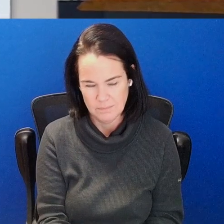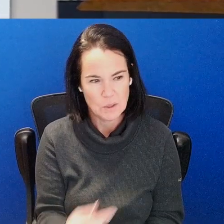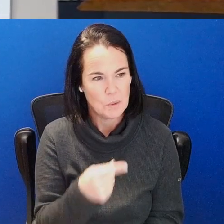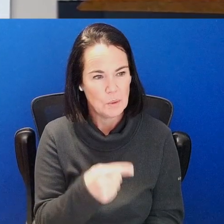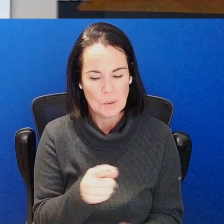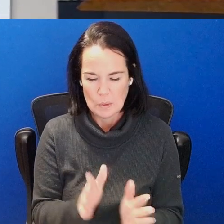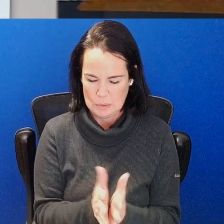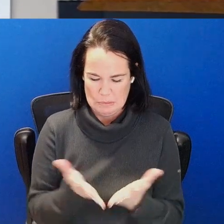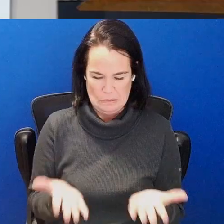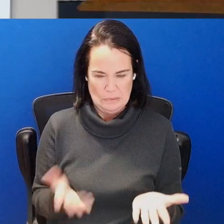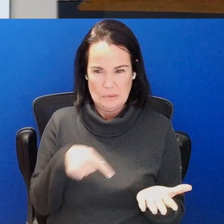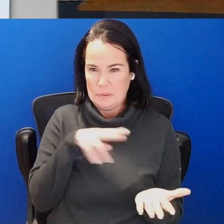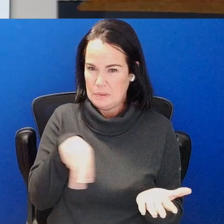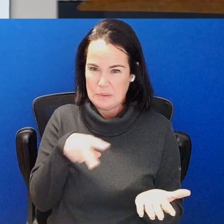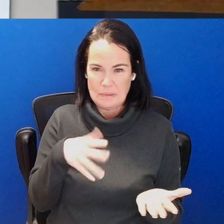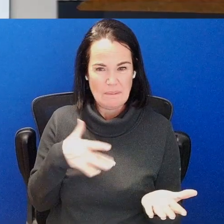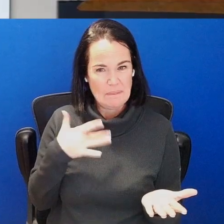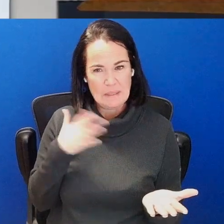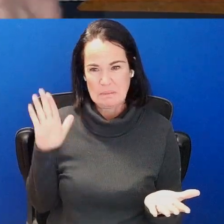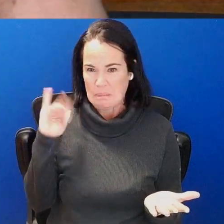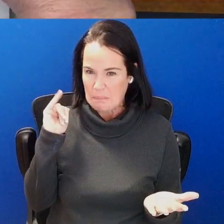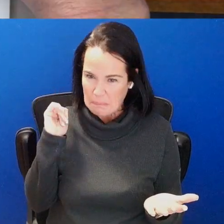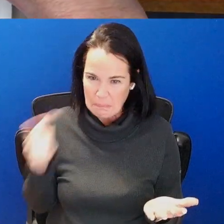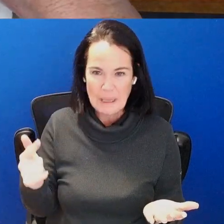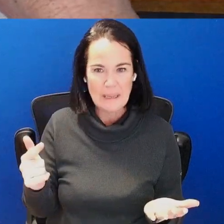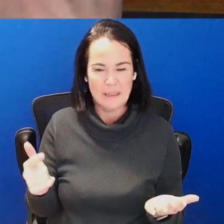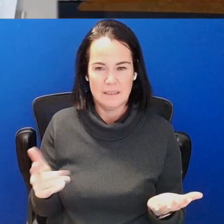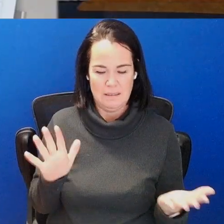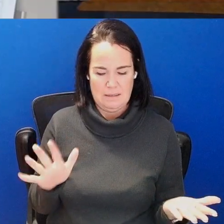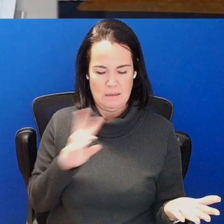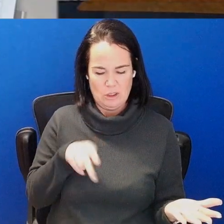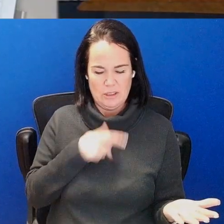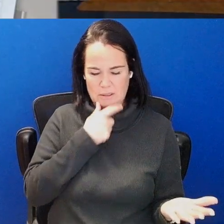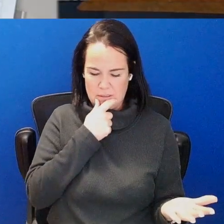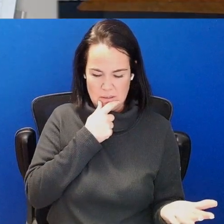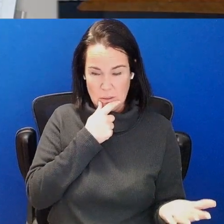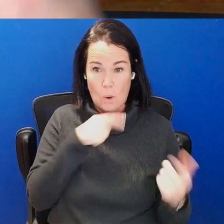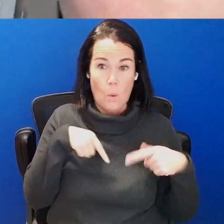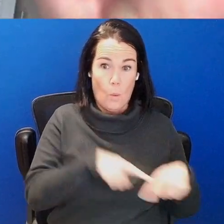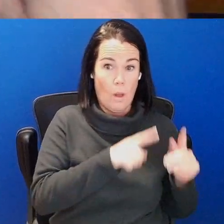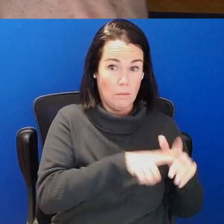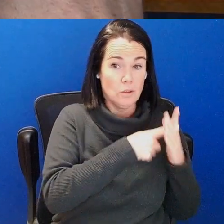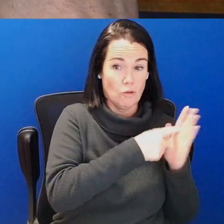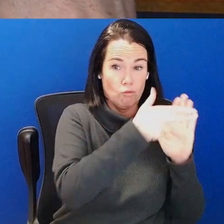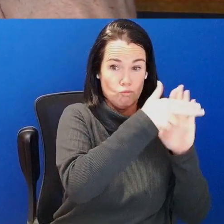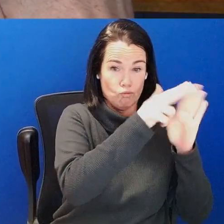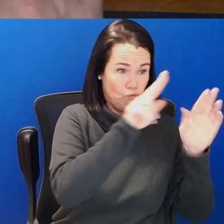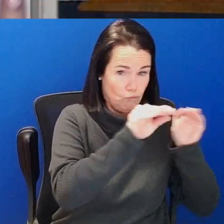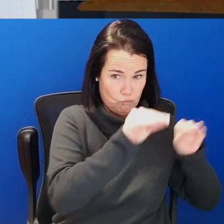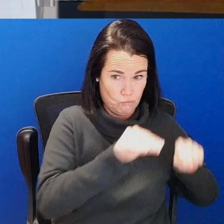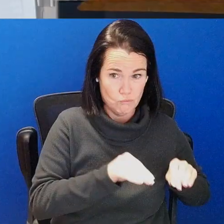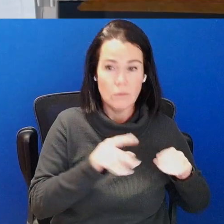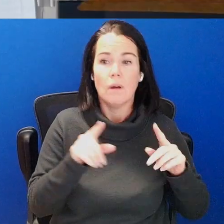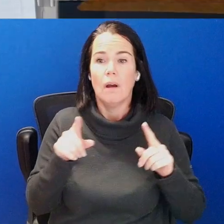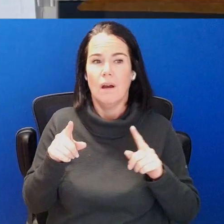Whew, that feels really big. Okay, just gonna sit with that for while I start